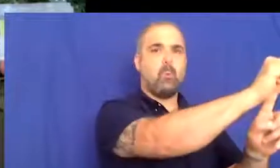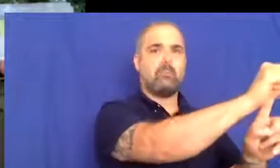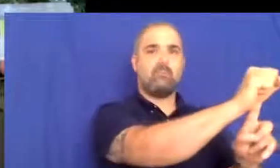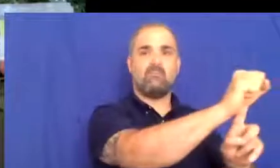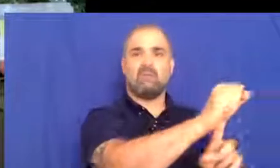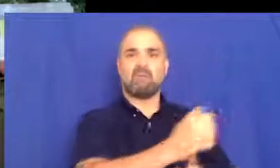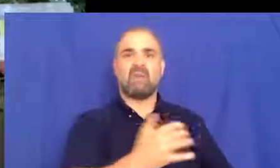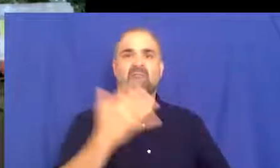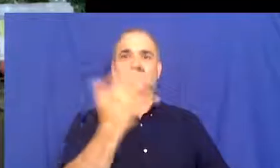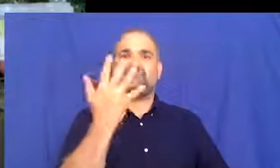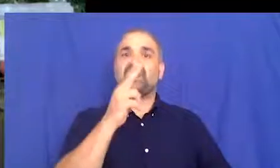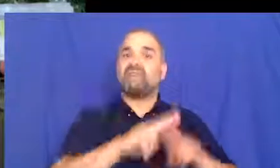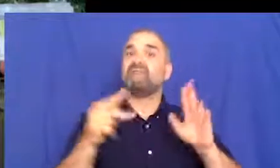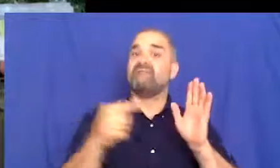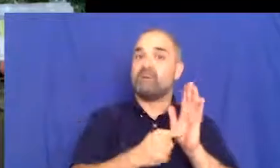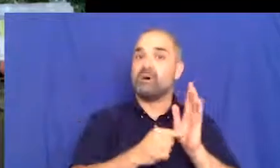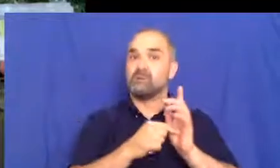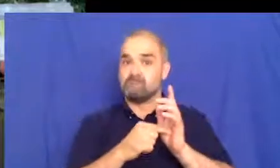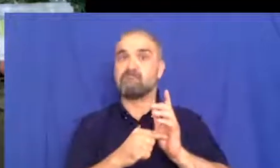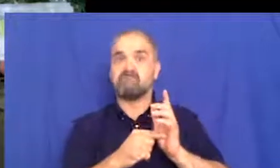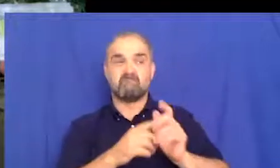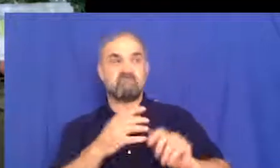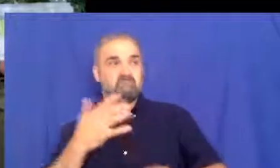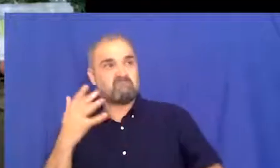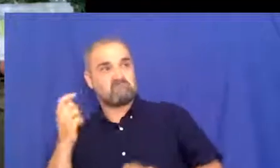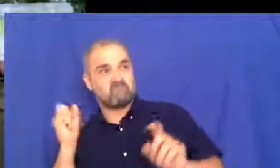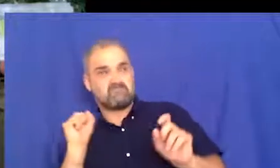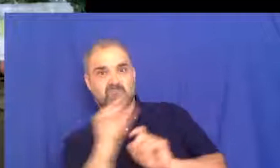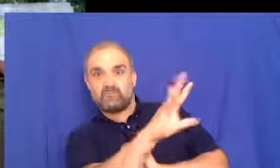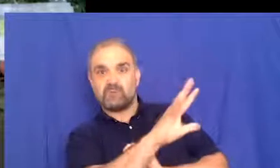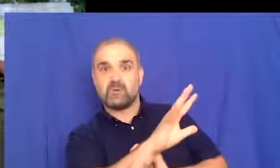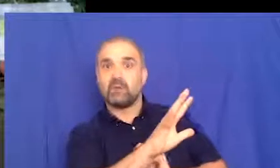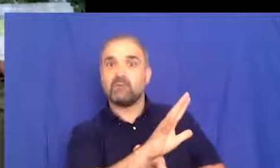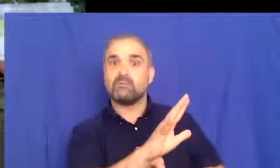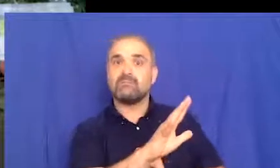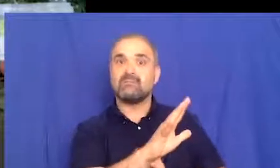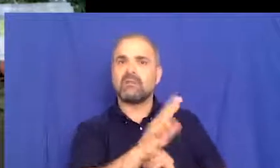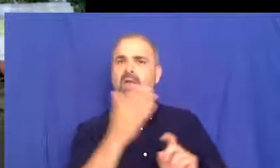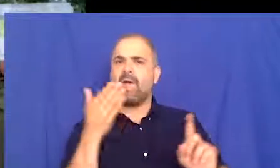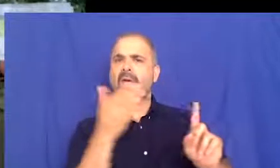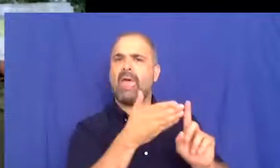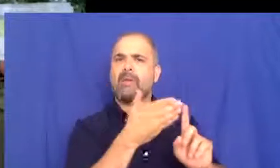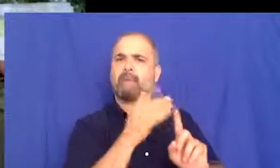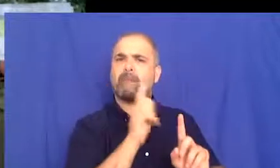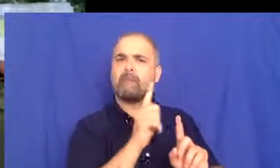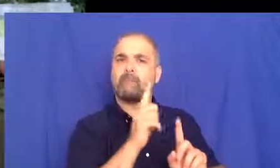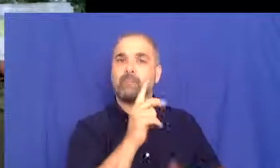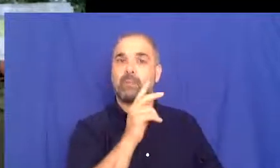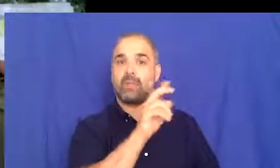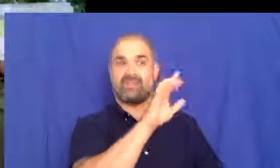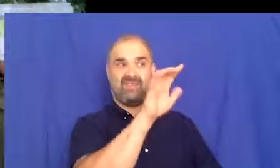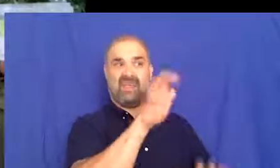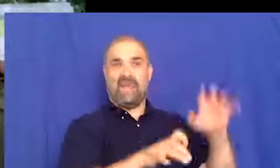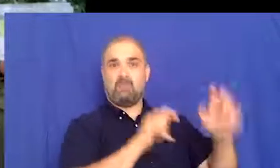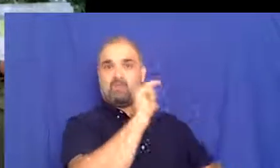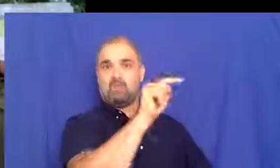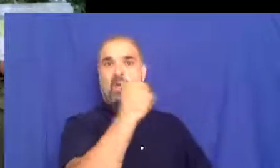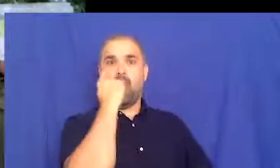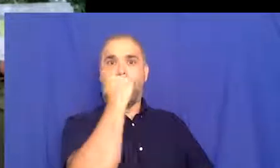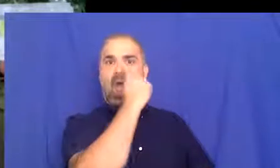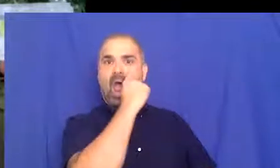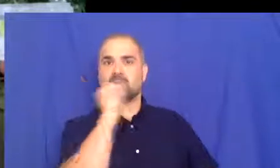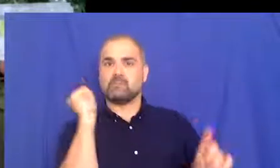so a couple of meters. So if an animal got about 15 foot near her, then she can actually spray that spray. And the aim is, firstly, to get in the animal's